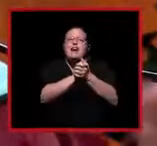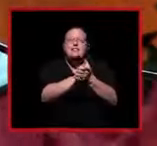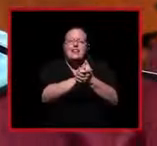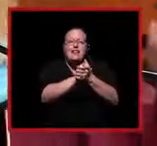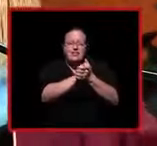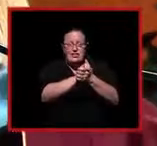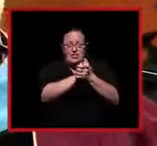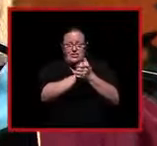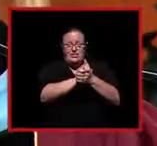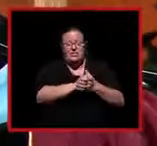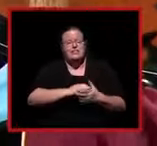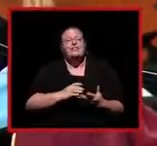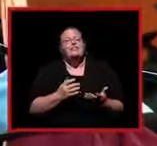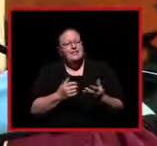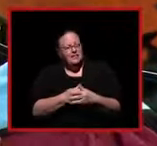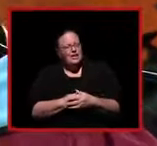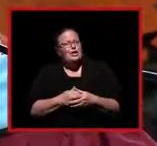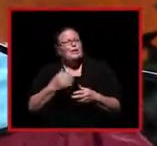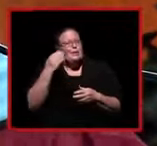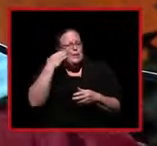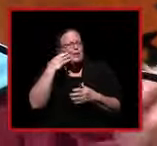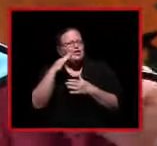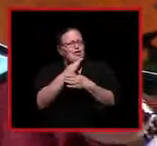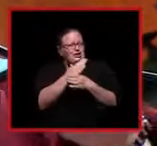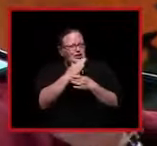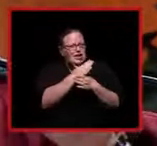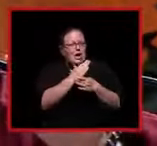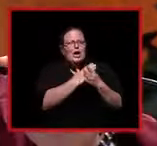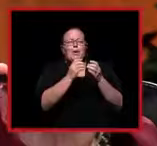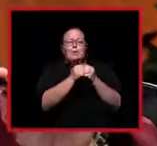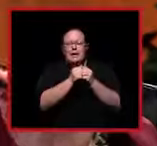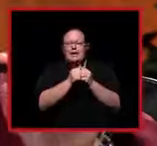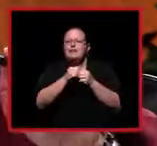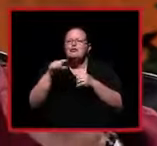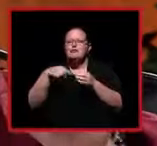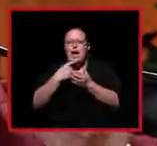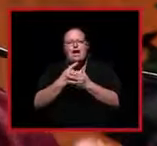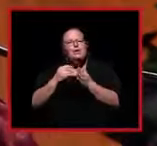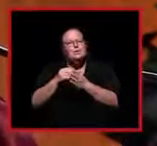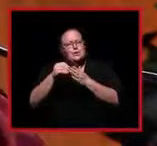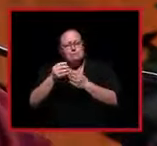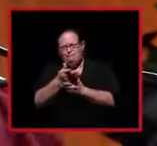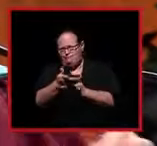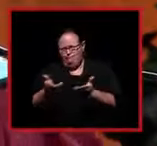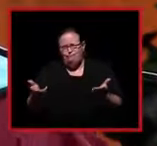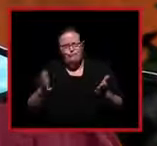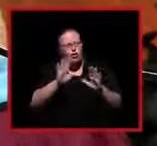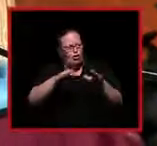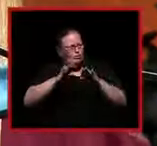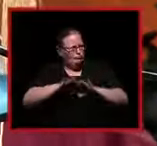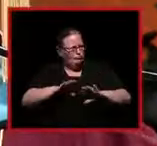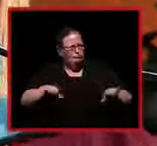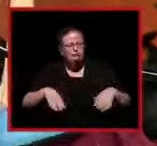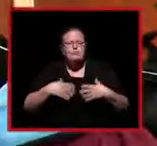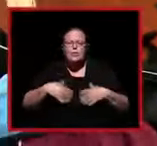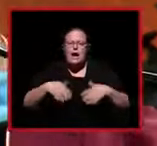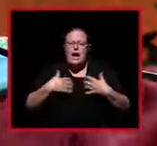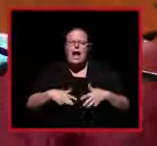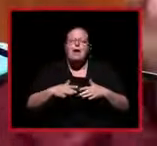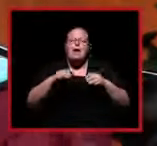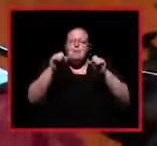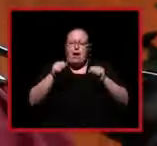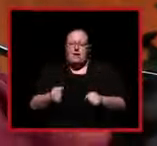Congratulations. We know that you share this day with your graduate. They couldn't have done this alone. Today is possible because